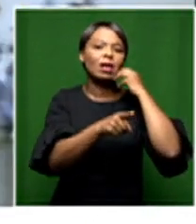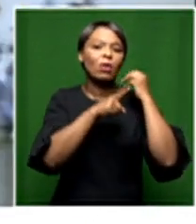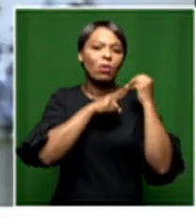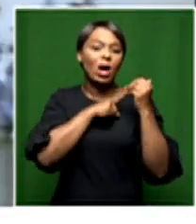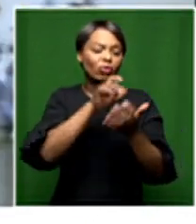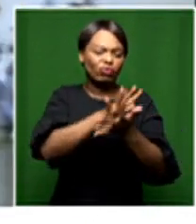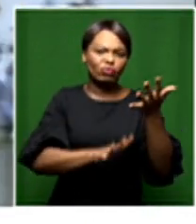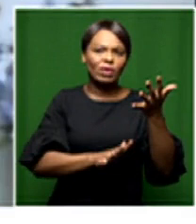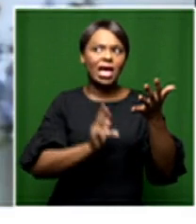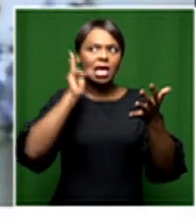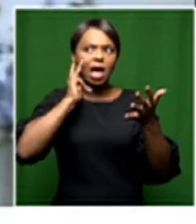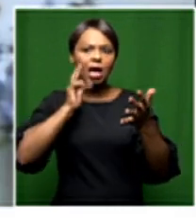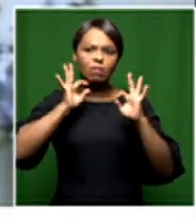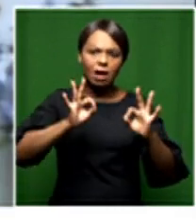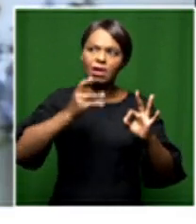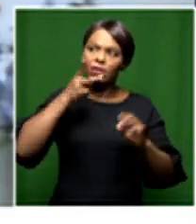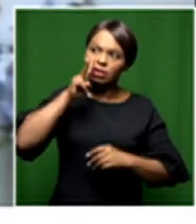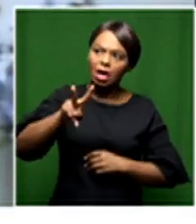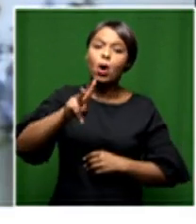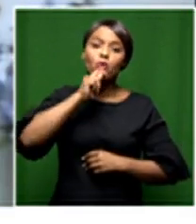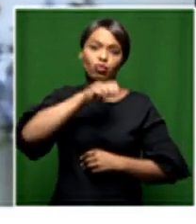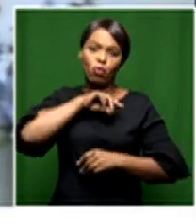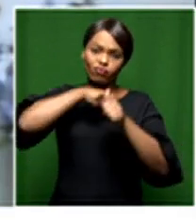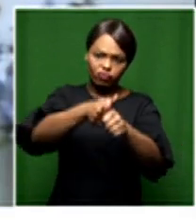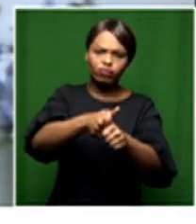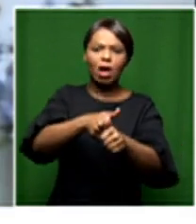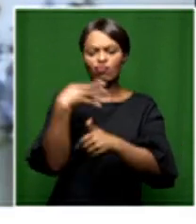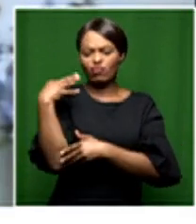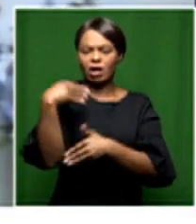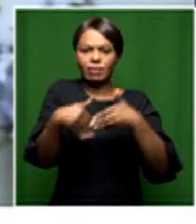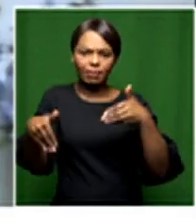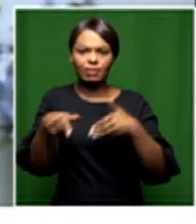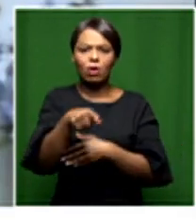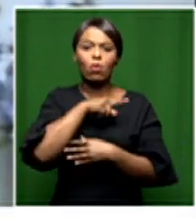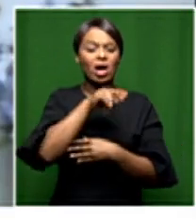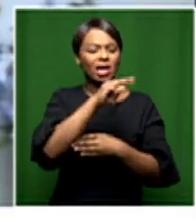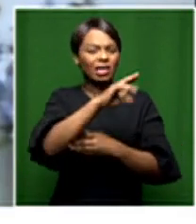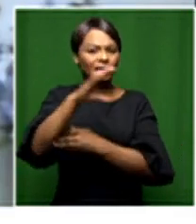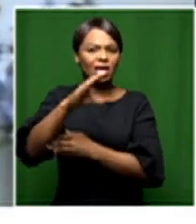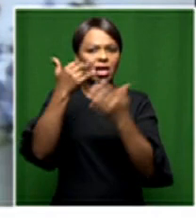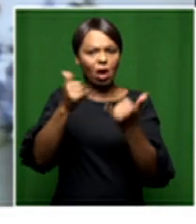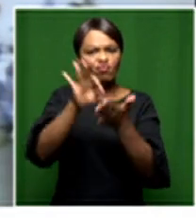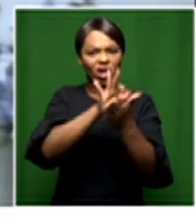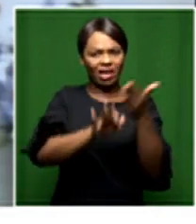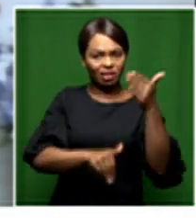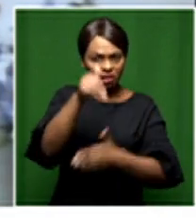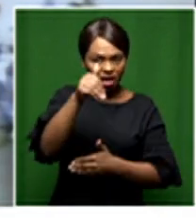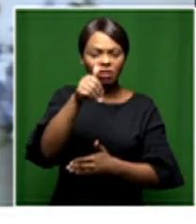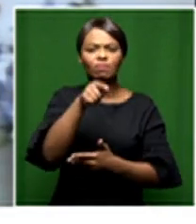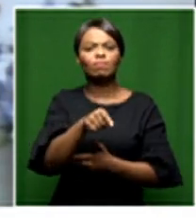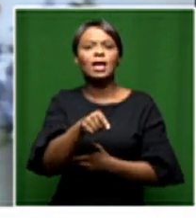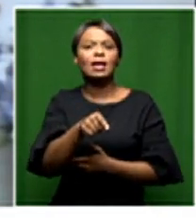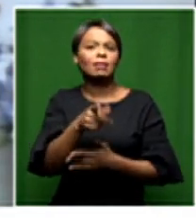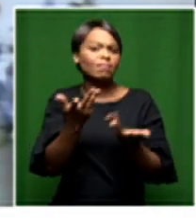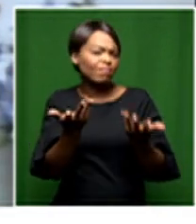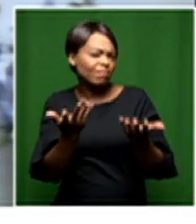statement if we actually see it being followed through. We do not know whether the fact that the ANC is an elections year and whether